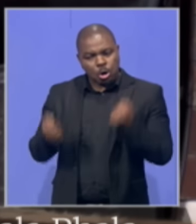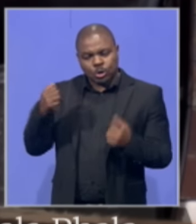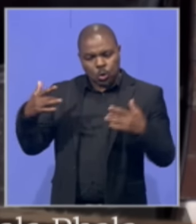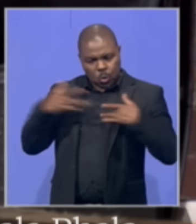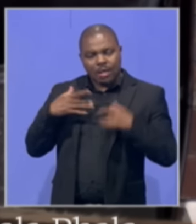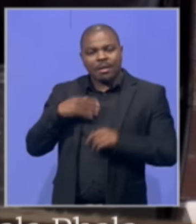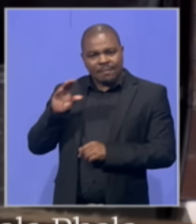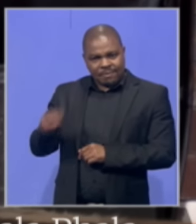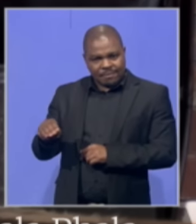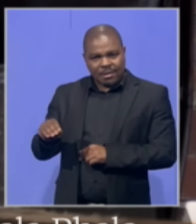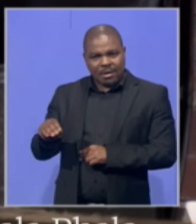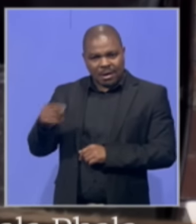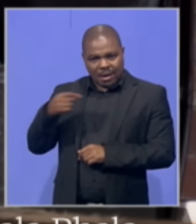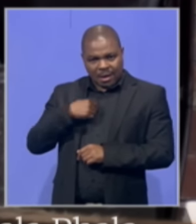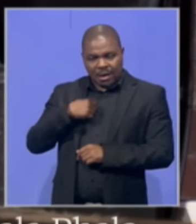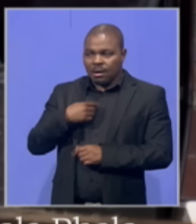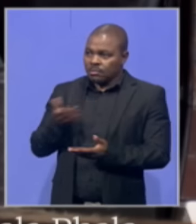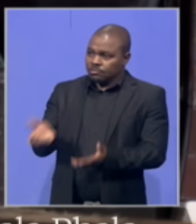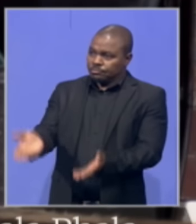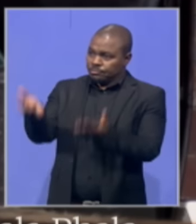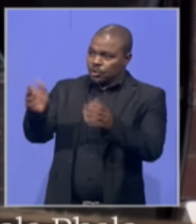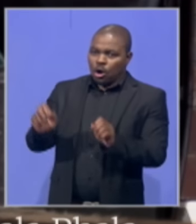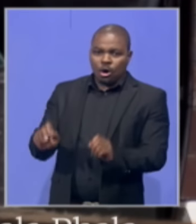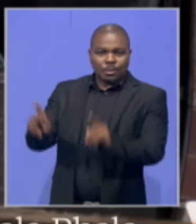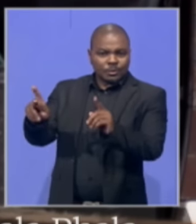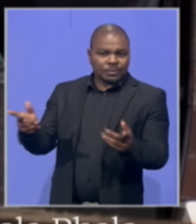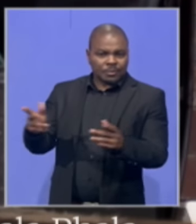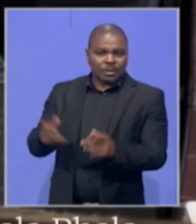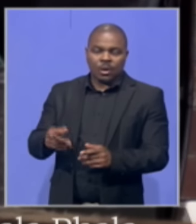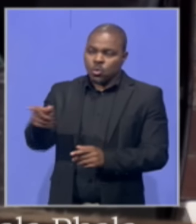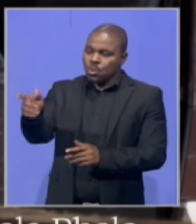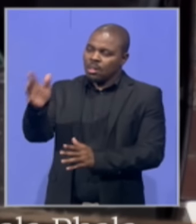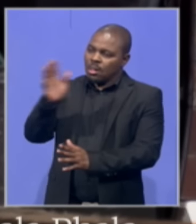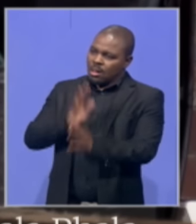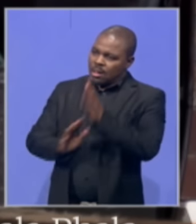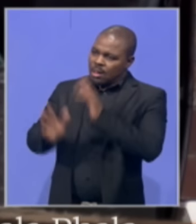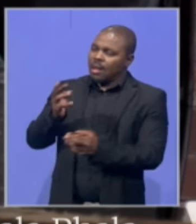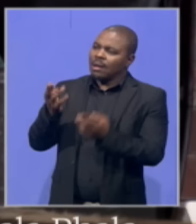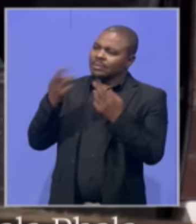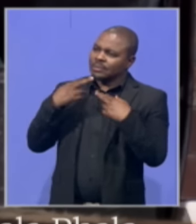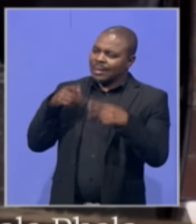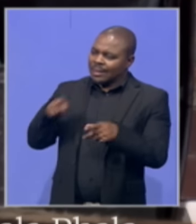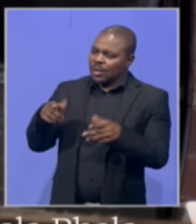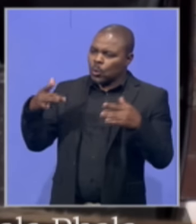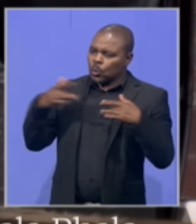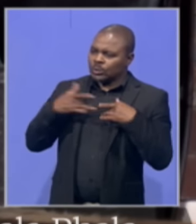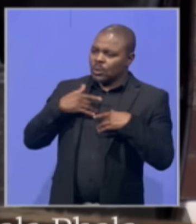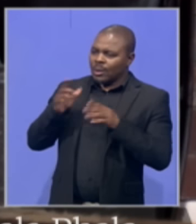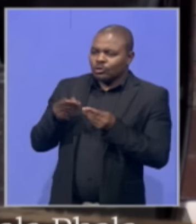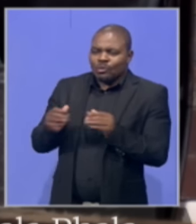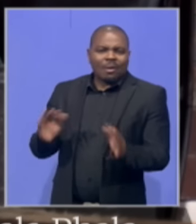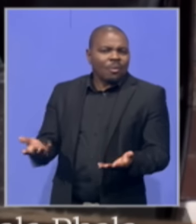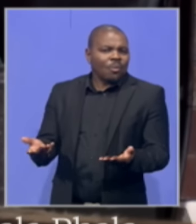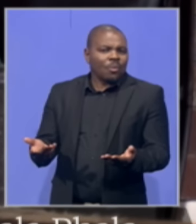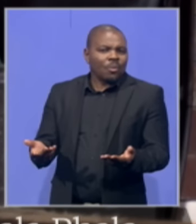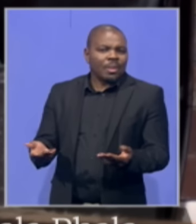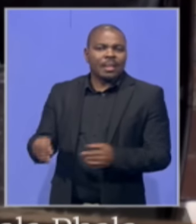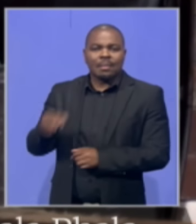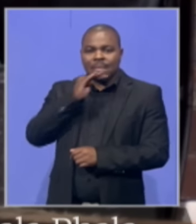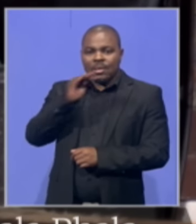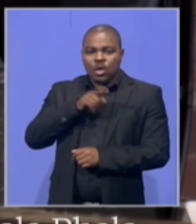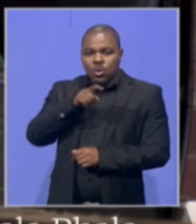that. And I hear the concern. And I'm giving you the opportunity to answer how we can address that concern. I'm not giving you the